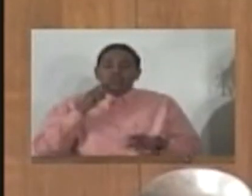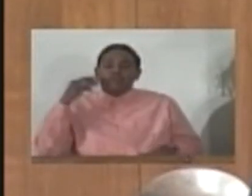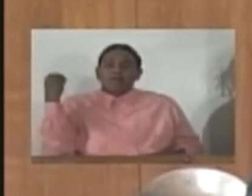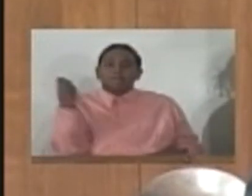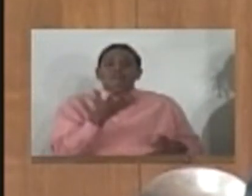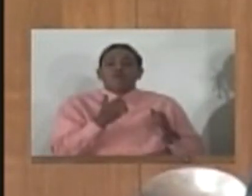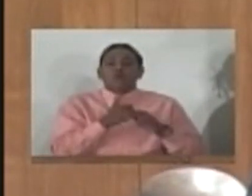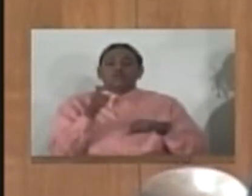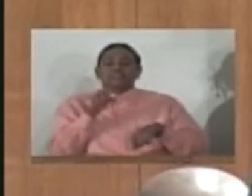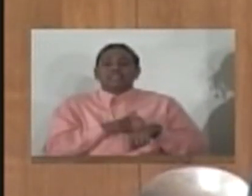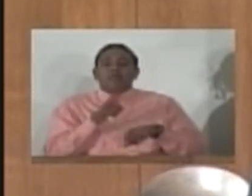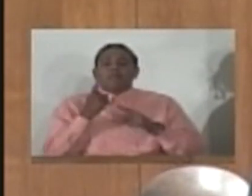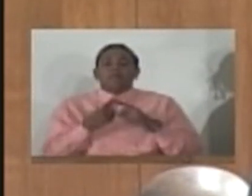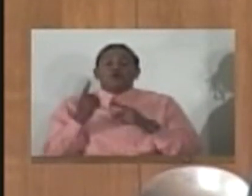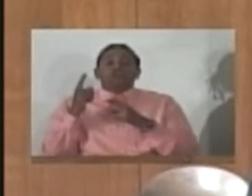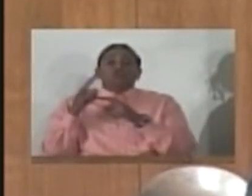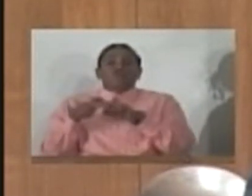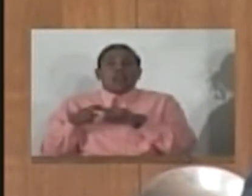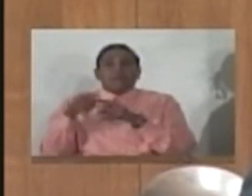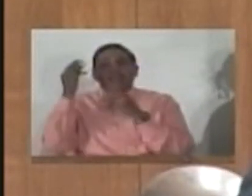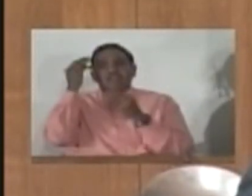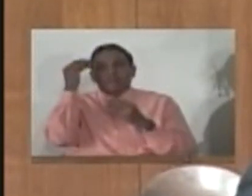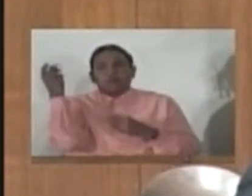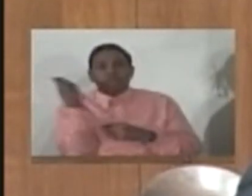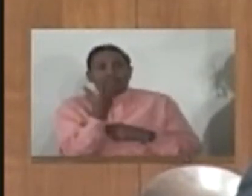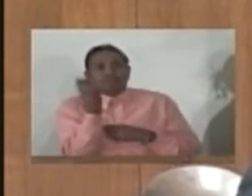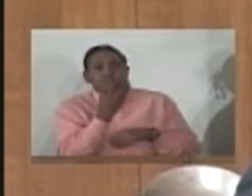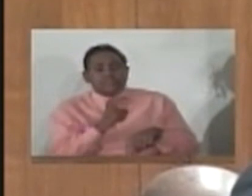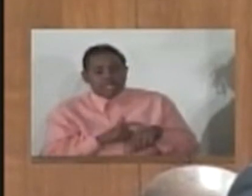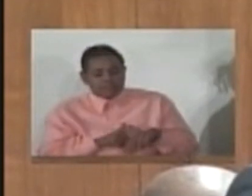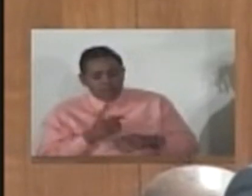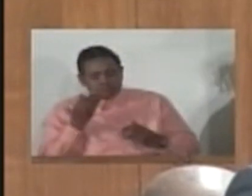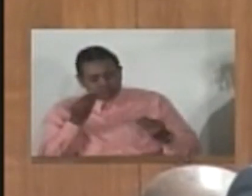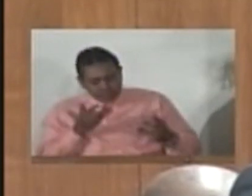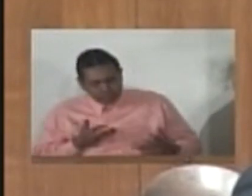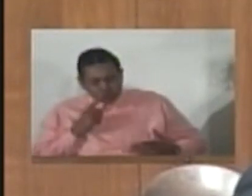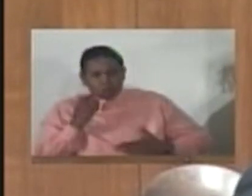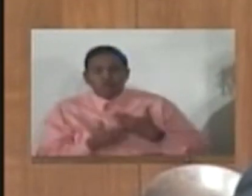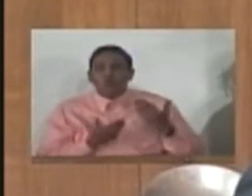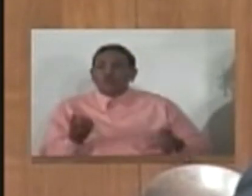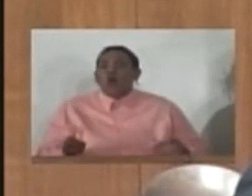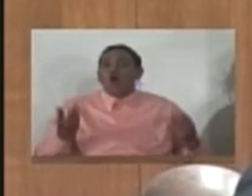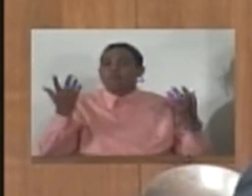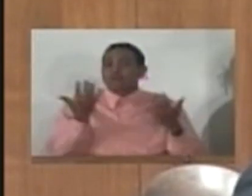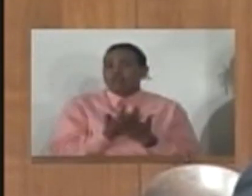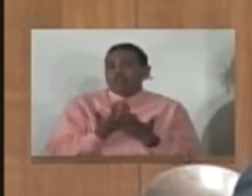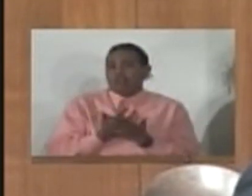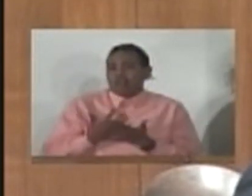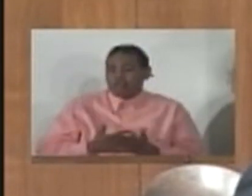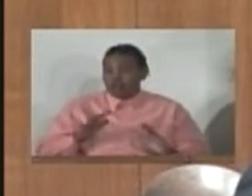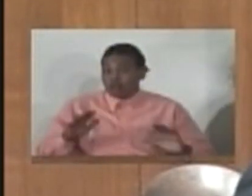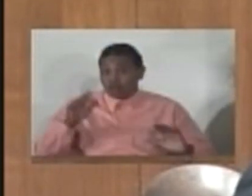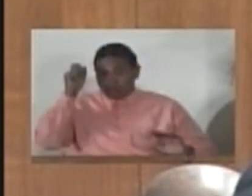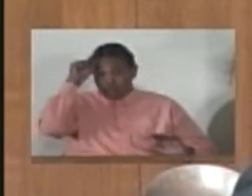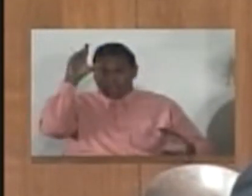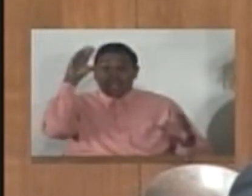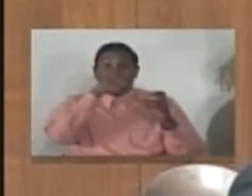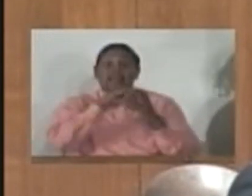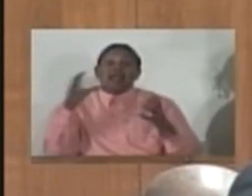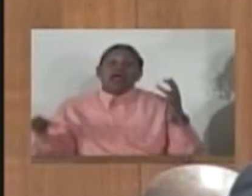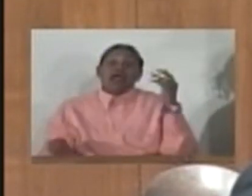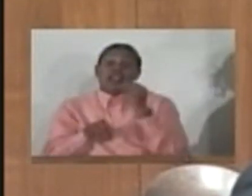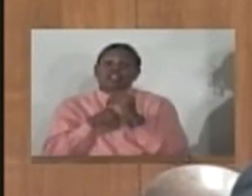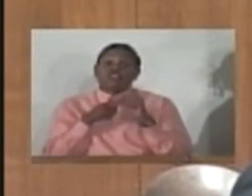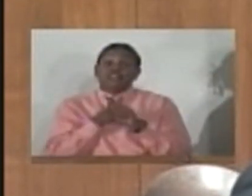with timely and reliable information in order to process its revenues. In addition, as the